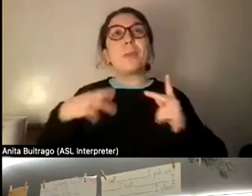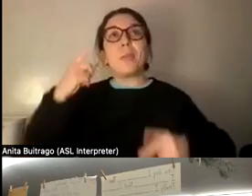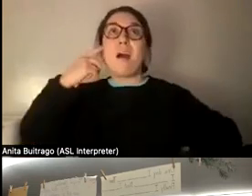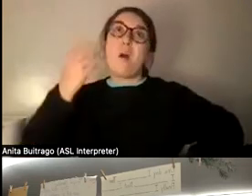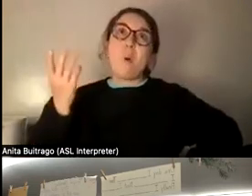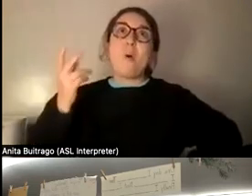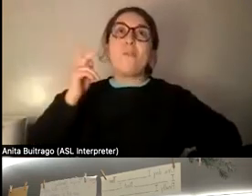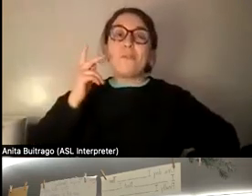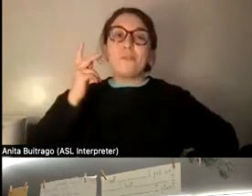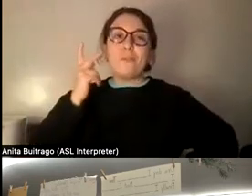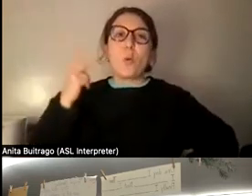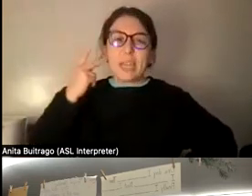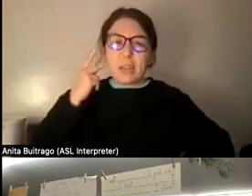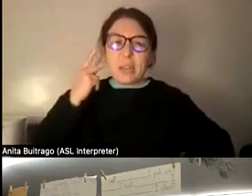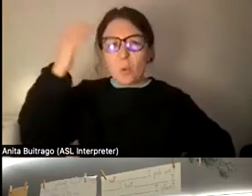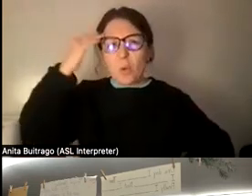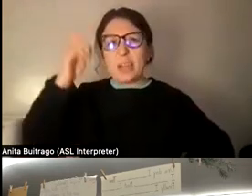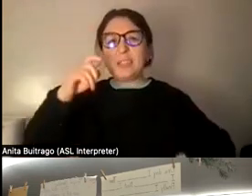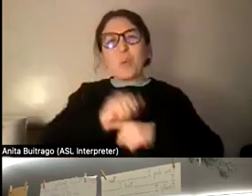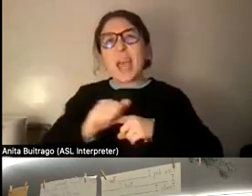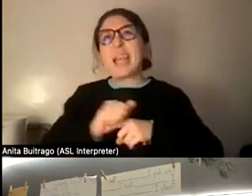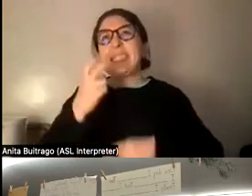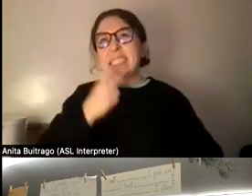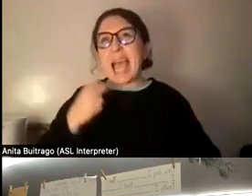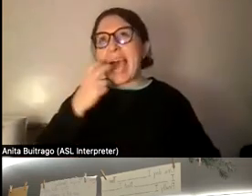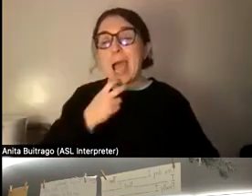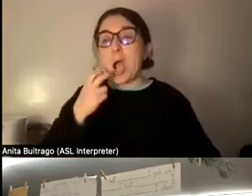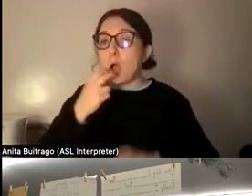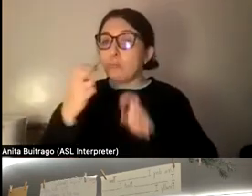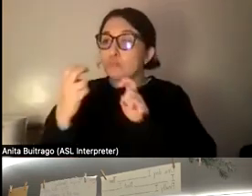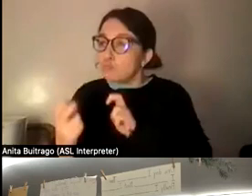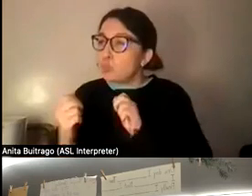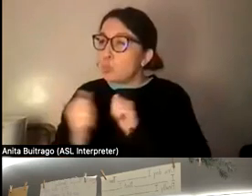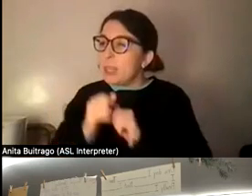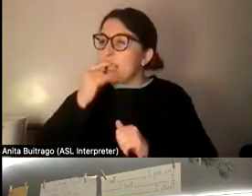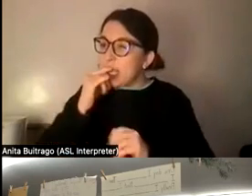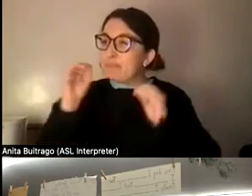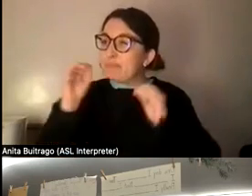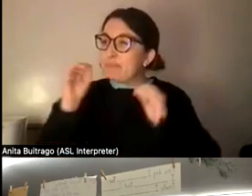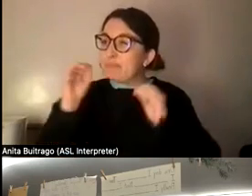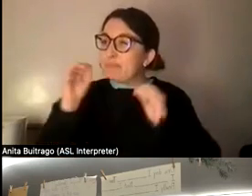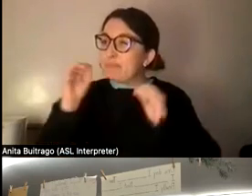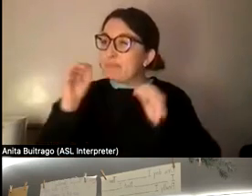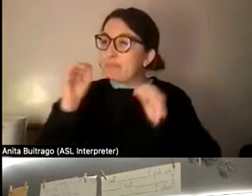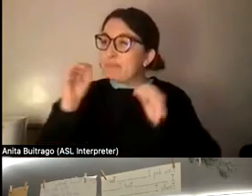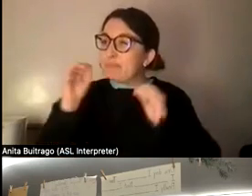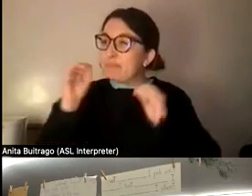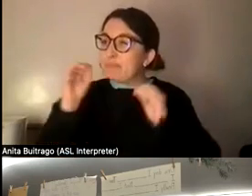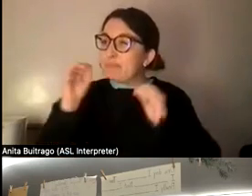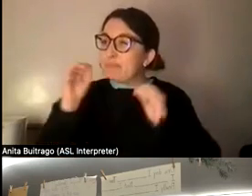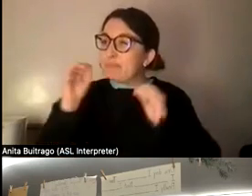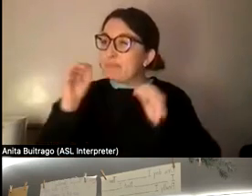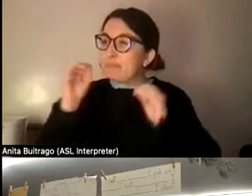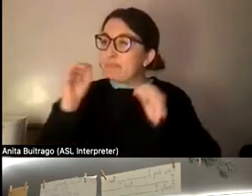need to practice the sounds with kids a lot. What's coming out now is it's actually better to combine it